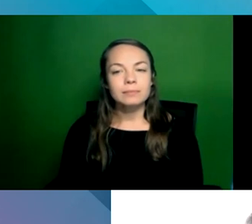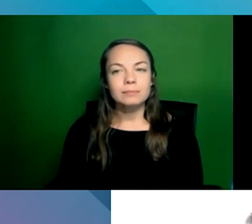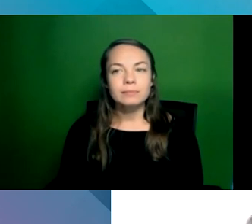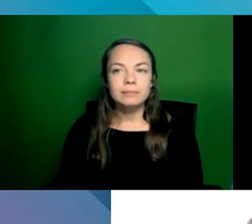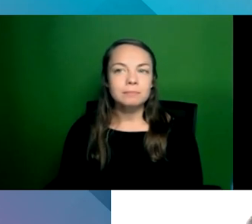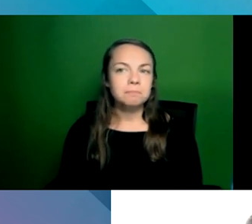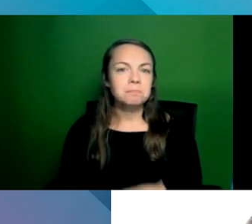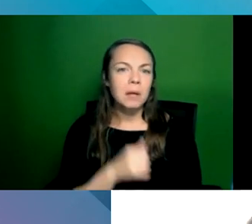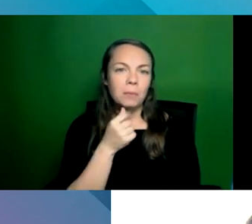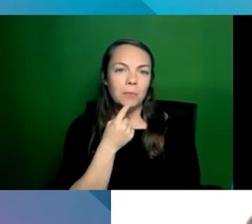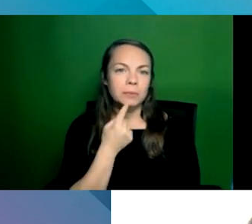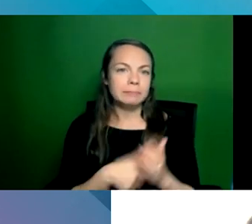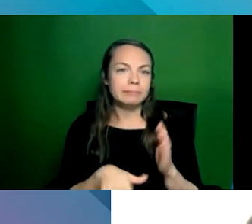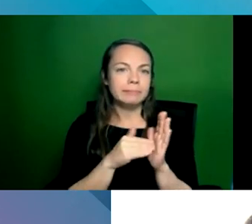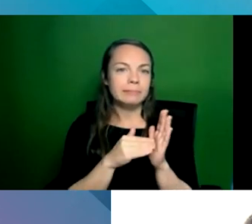I'm not going to restate.